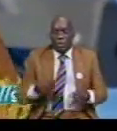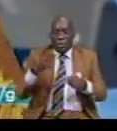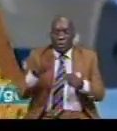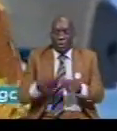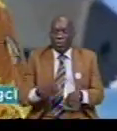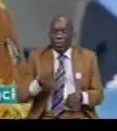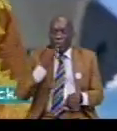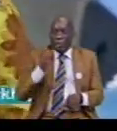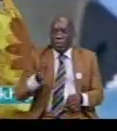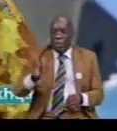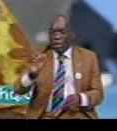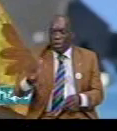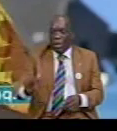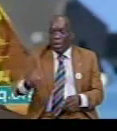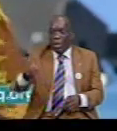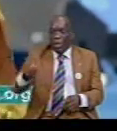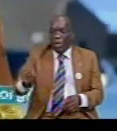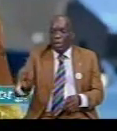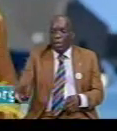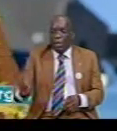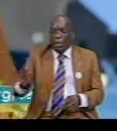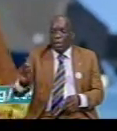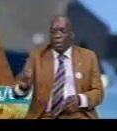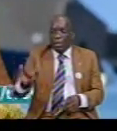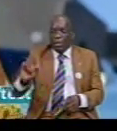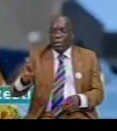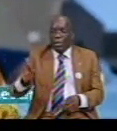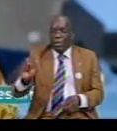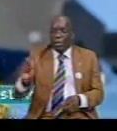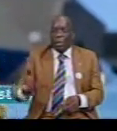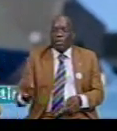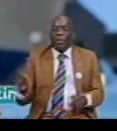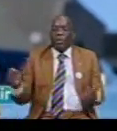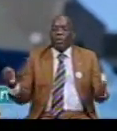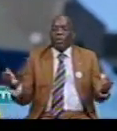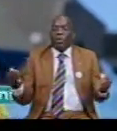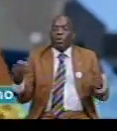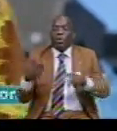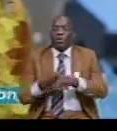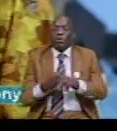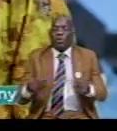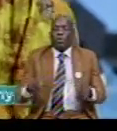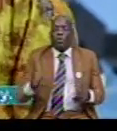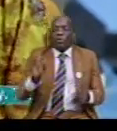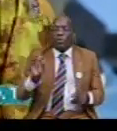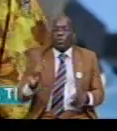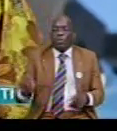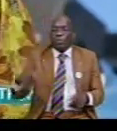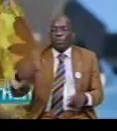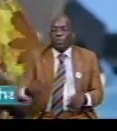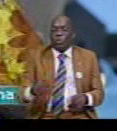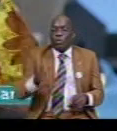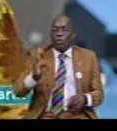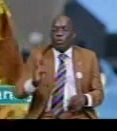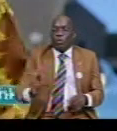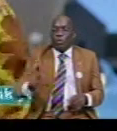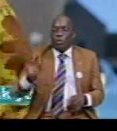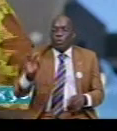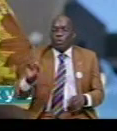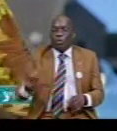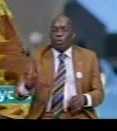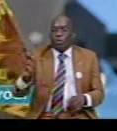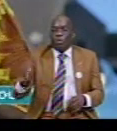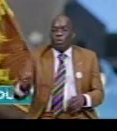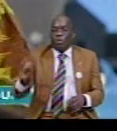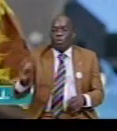Adedoyin. Mo wa lati Ogbomoso ni Odeloba. Eri mi ni ati bi odun mewa seyin ni